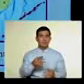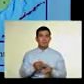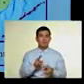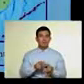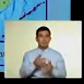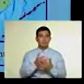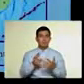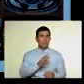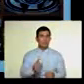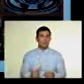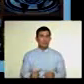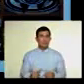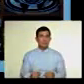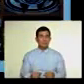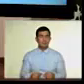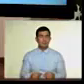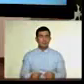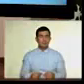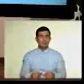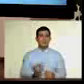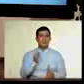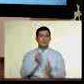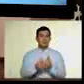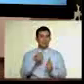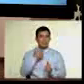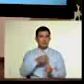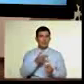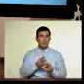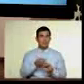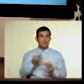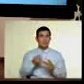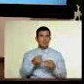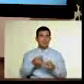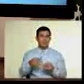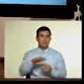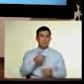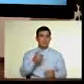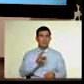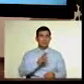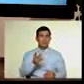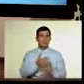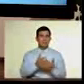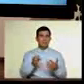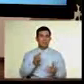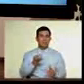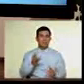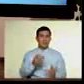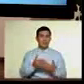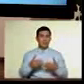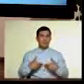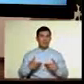seismik mintaqasidir. Aziz o'quvchilar, har yili yer bag'ridan 100 millionlab tonna foydali